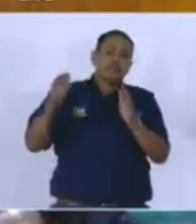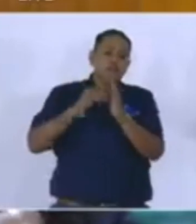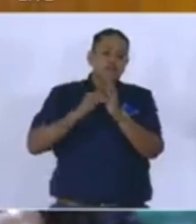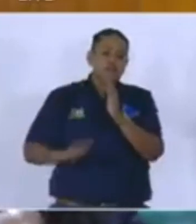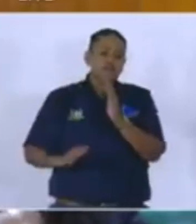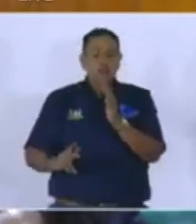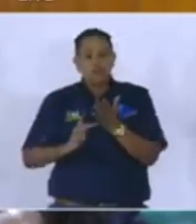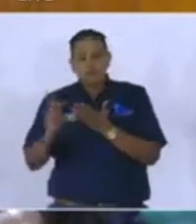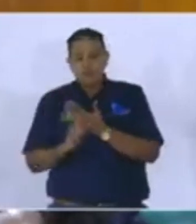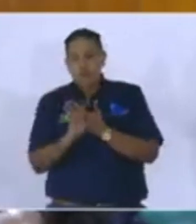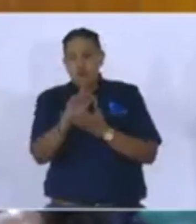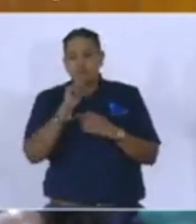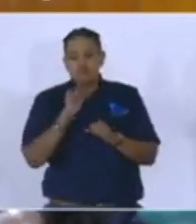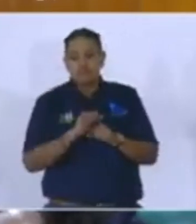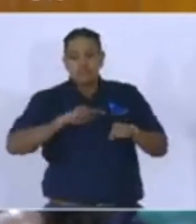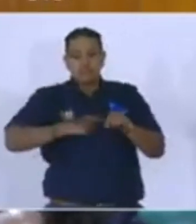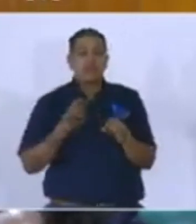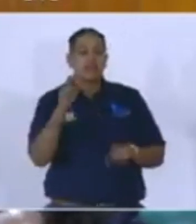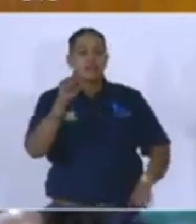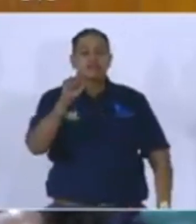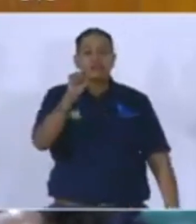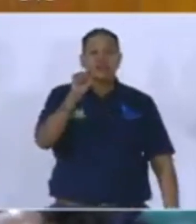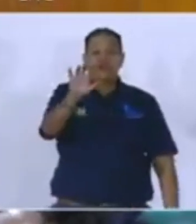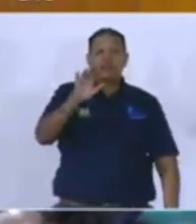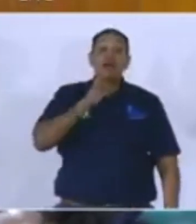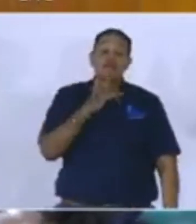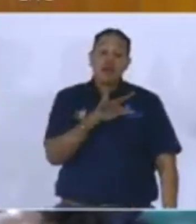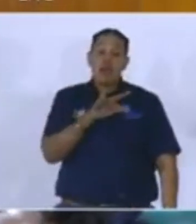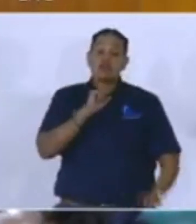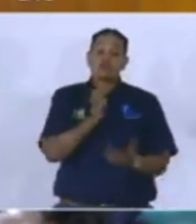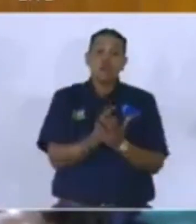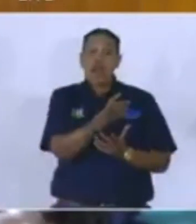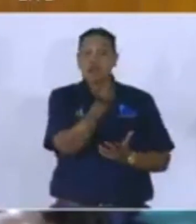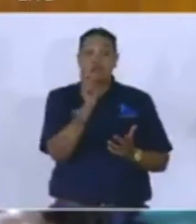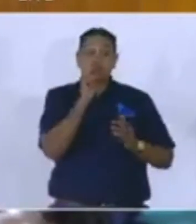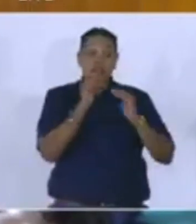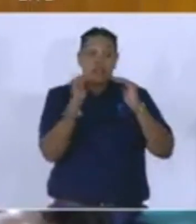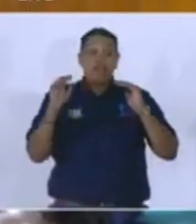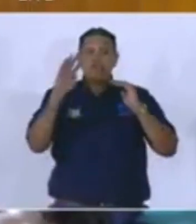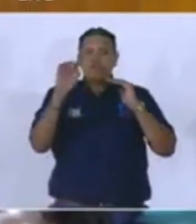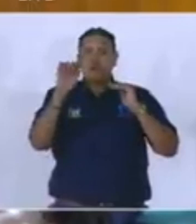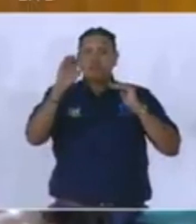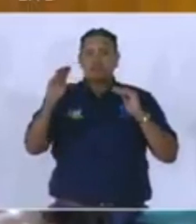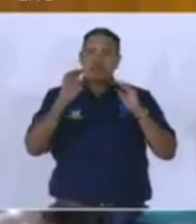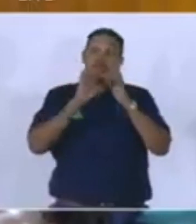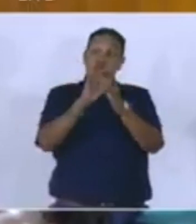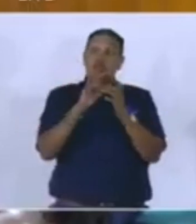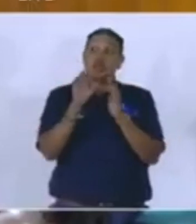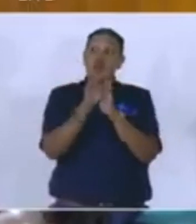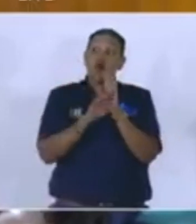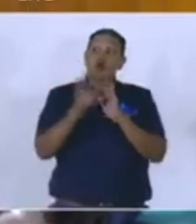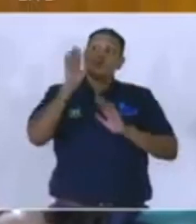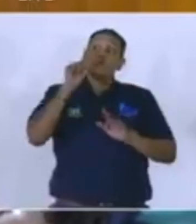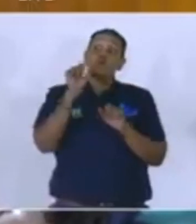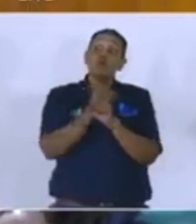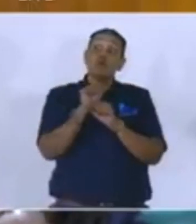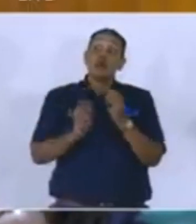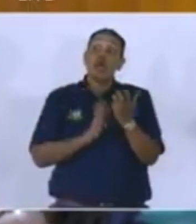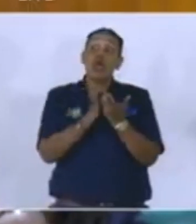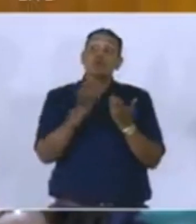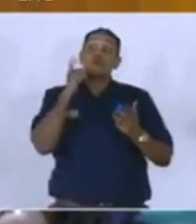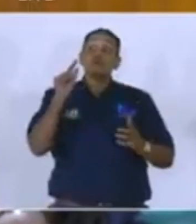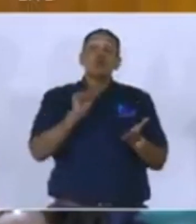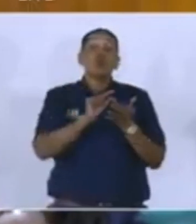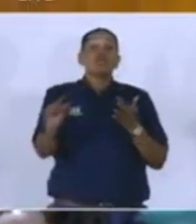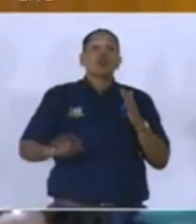program. Beginning in April 2025, HART graduates in level 4 STEM-related courses will be eligible for a grant